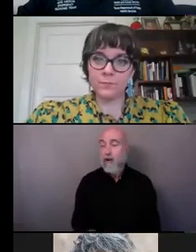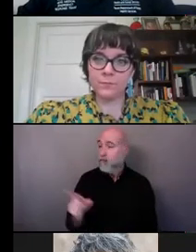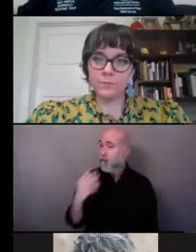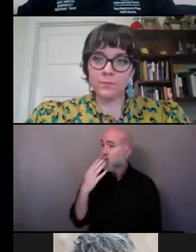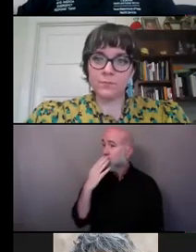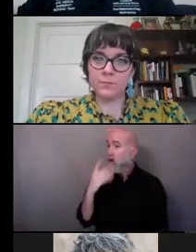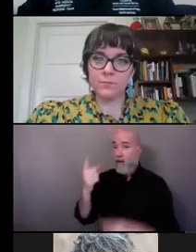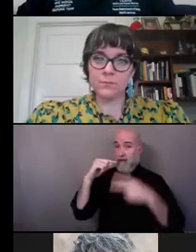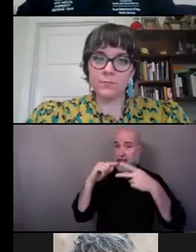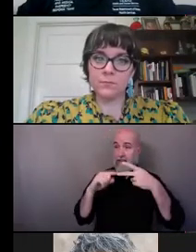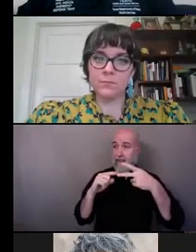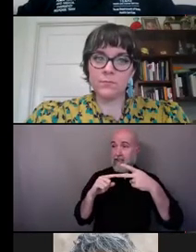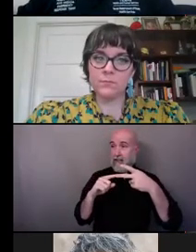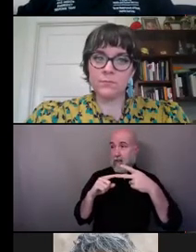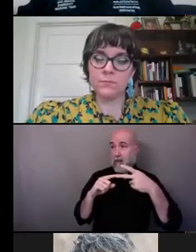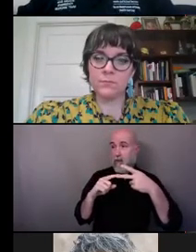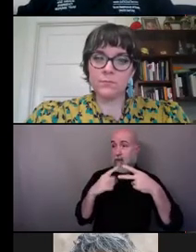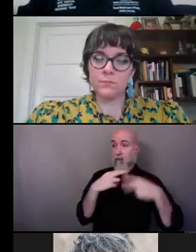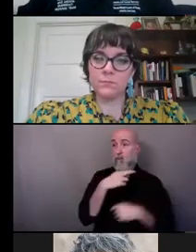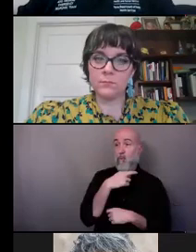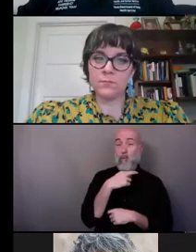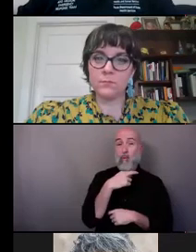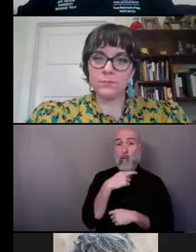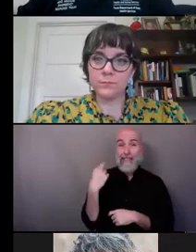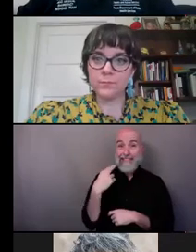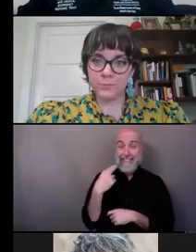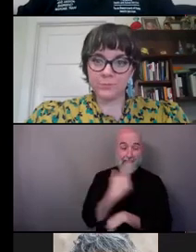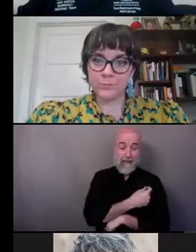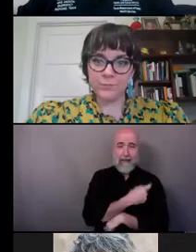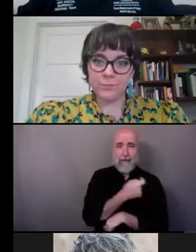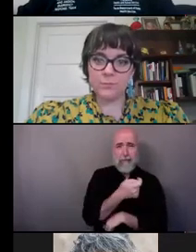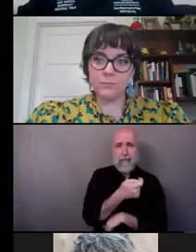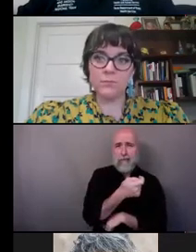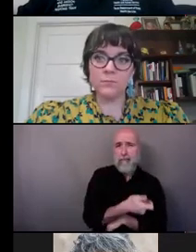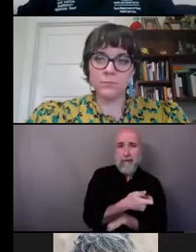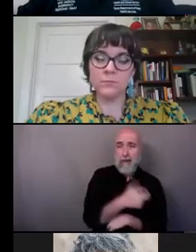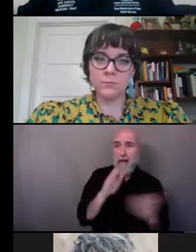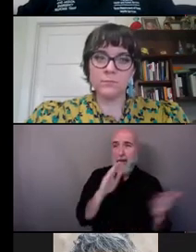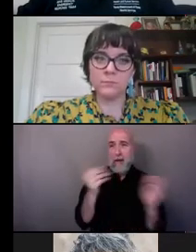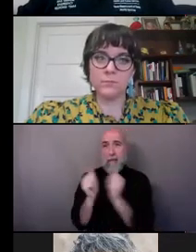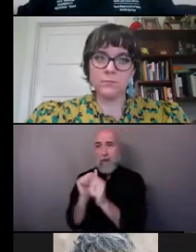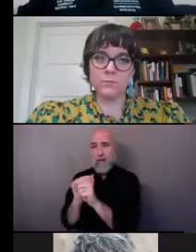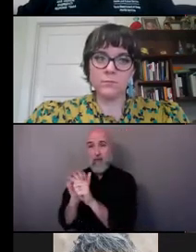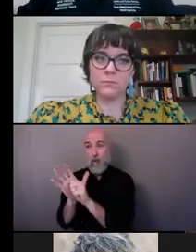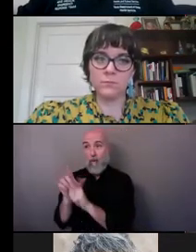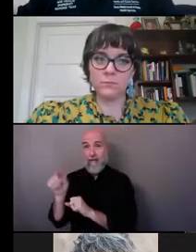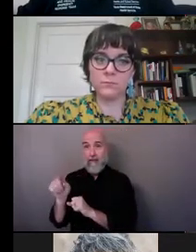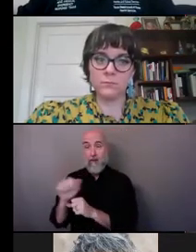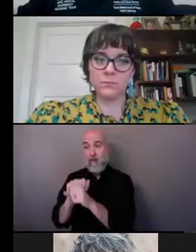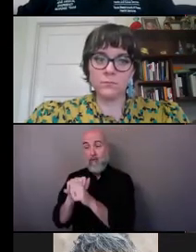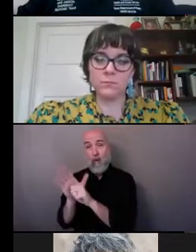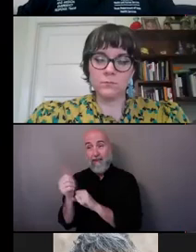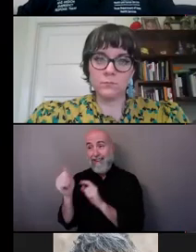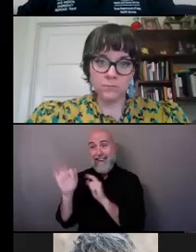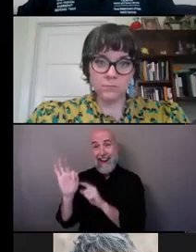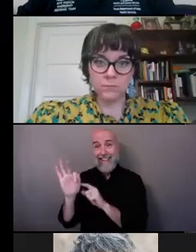The risk from the vaccine is minuscule compared to the risk from COVID-19 disease. COVID-19 disease